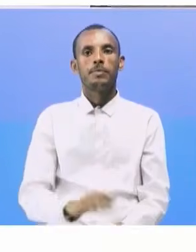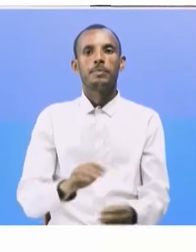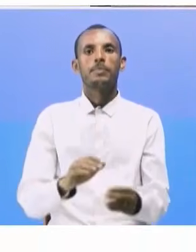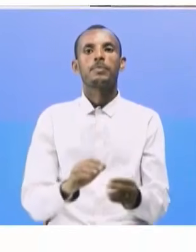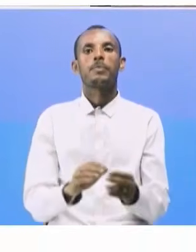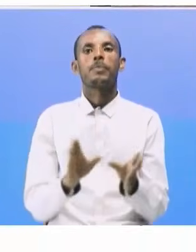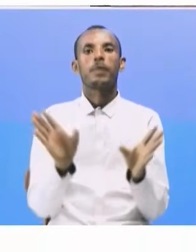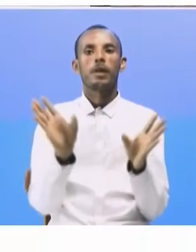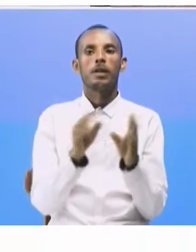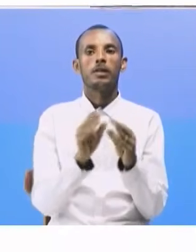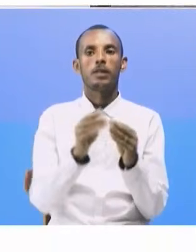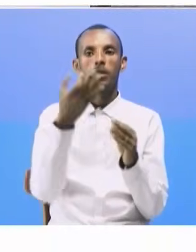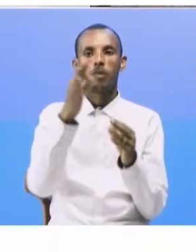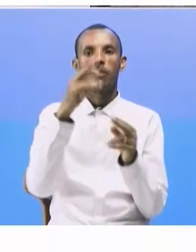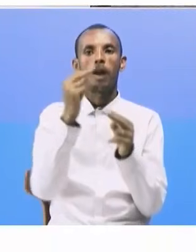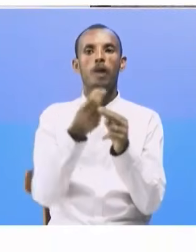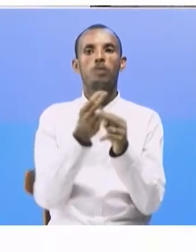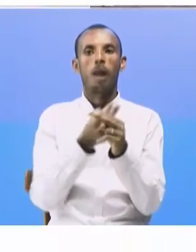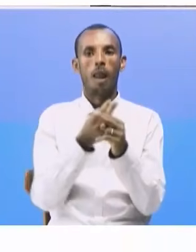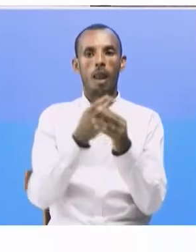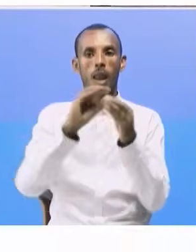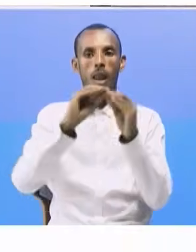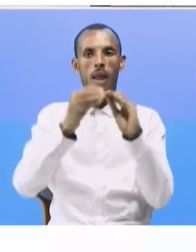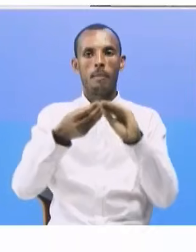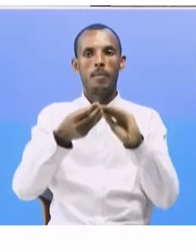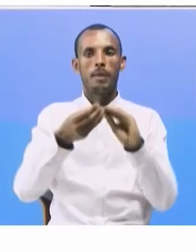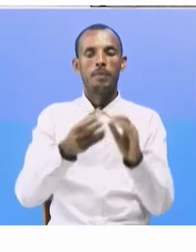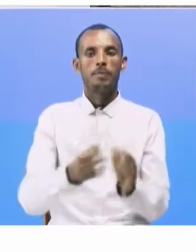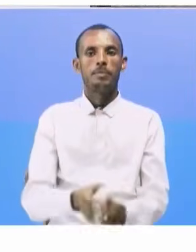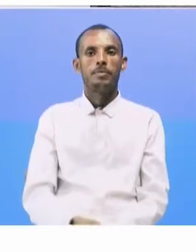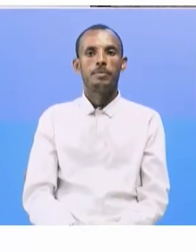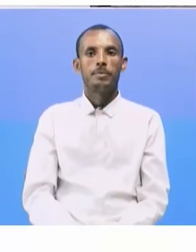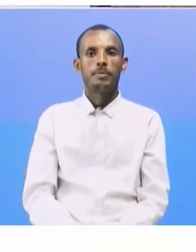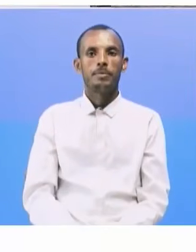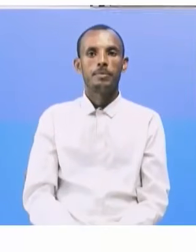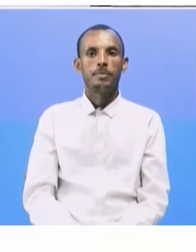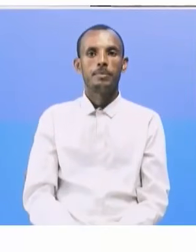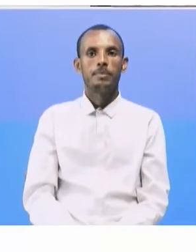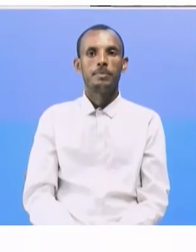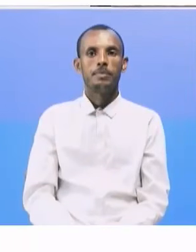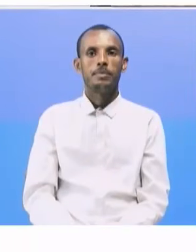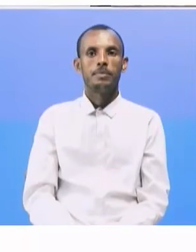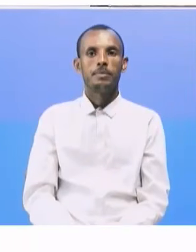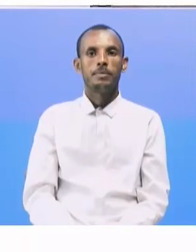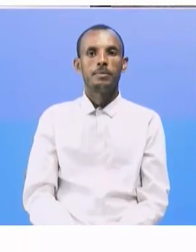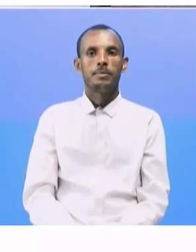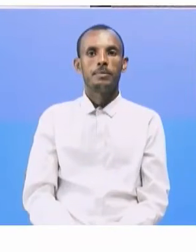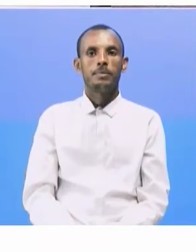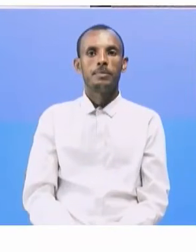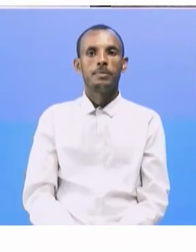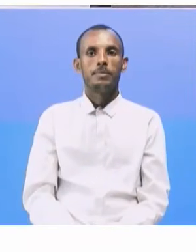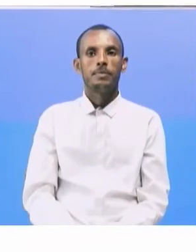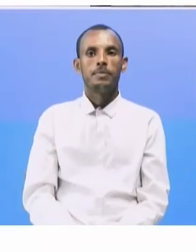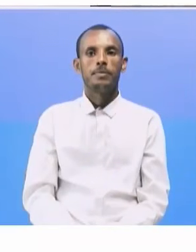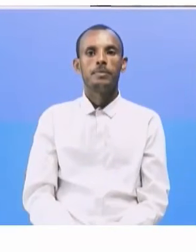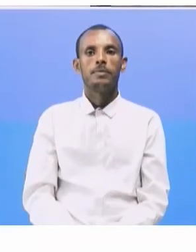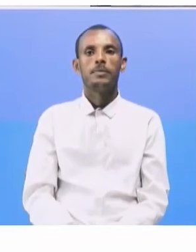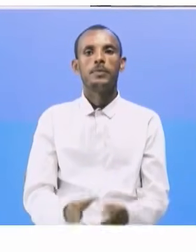the set of natural